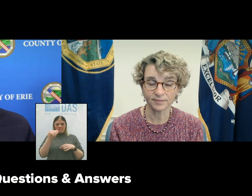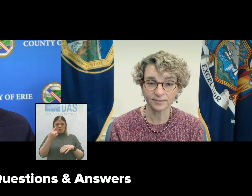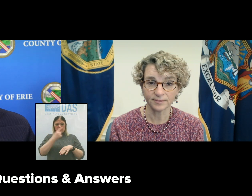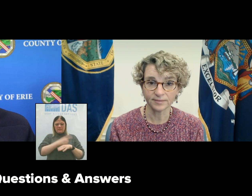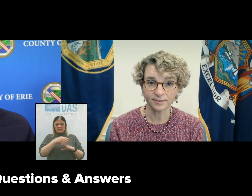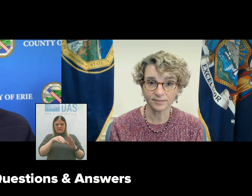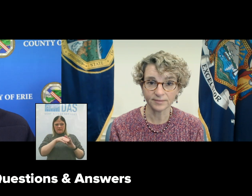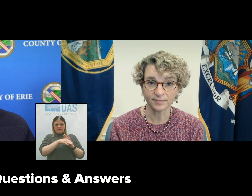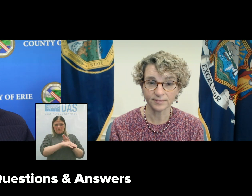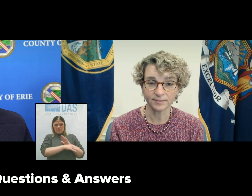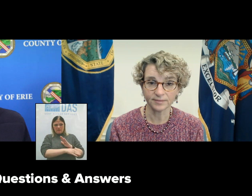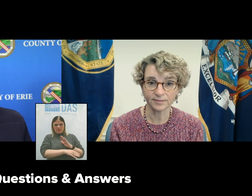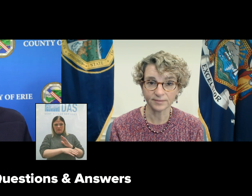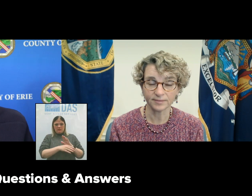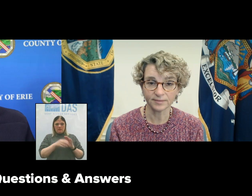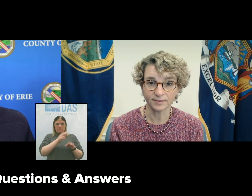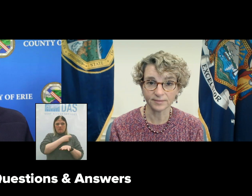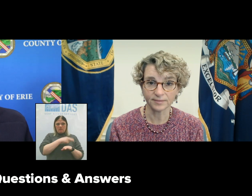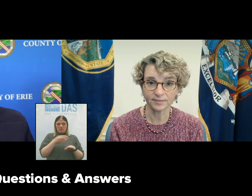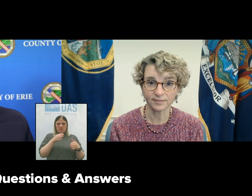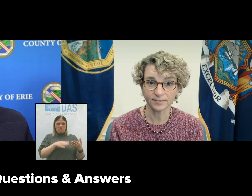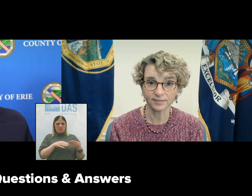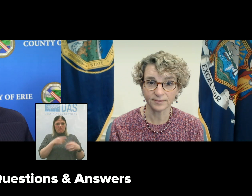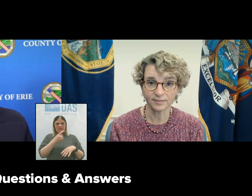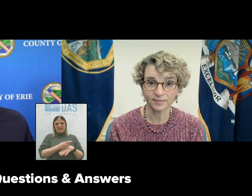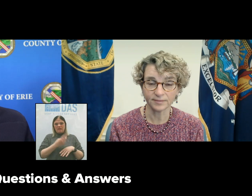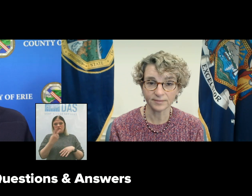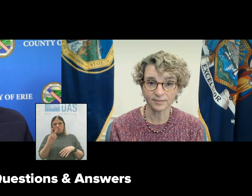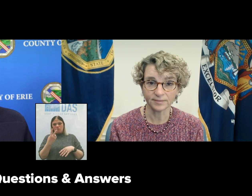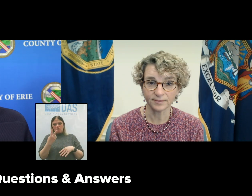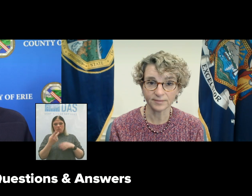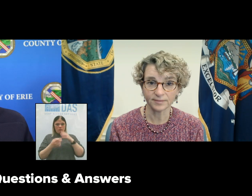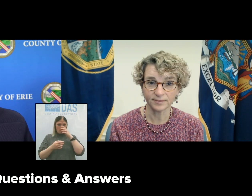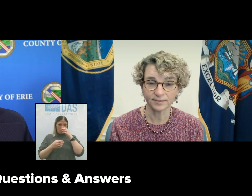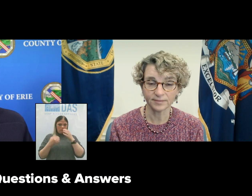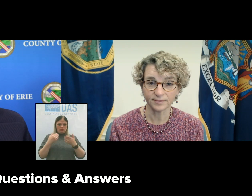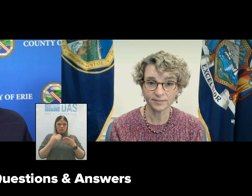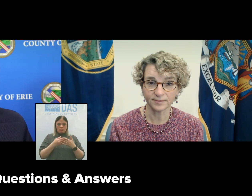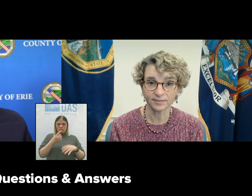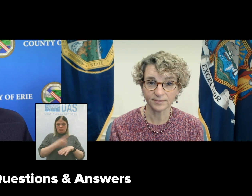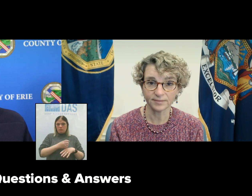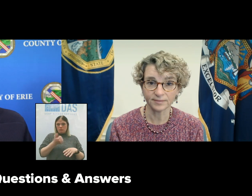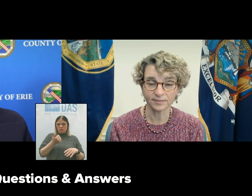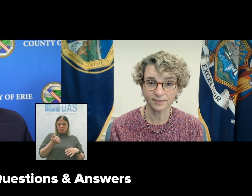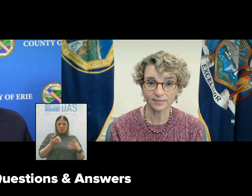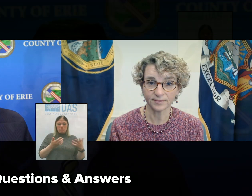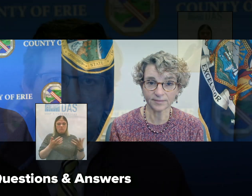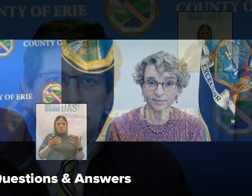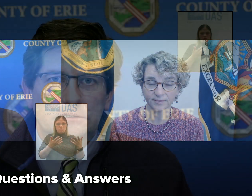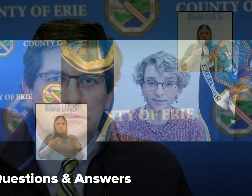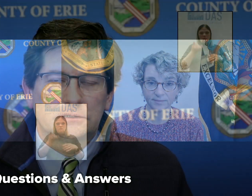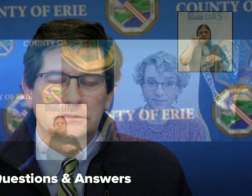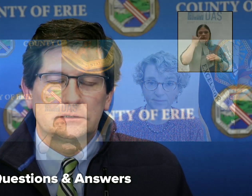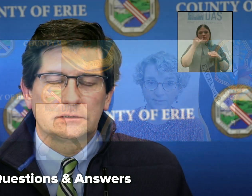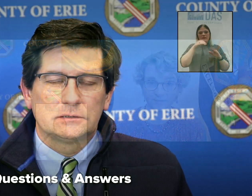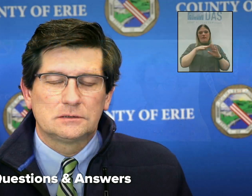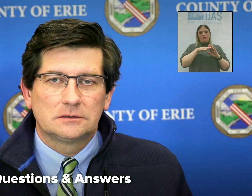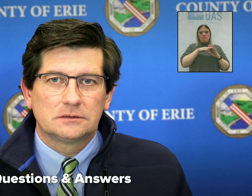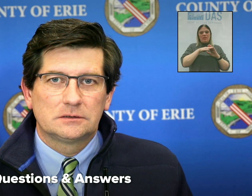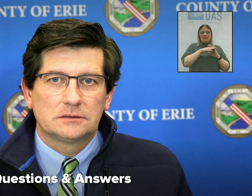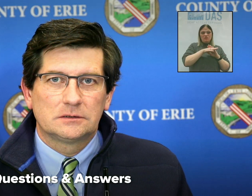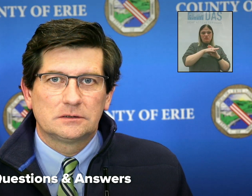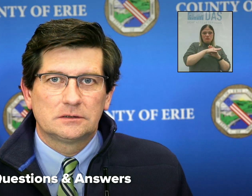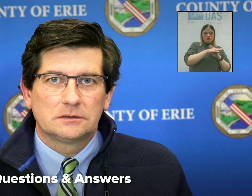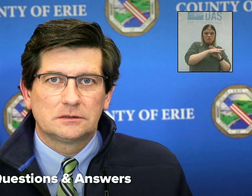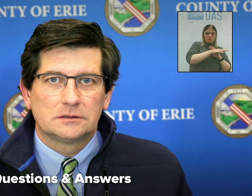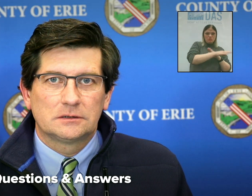hospitalizations and hospital deaths? Like, are we in day 2? Are we near day 10? And then if we're in a plateau, does that